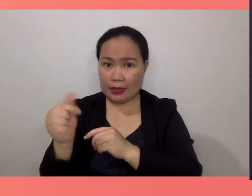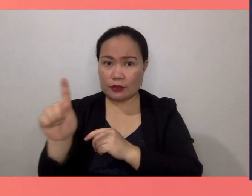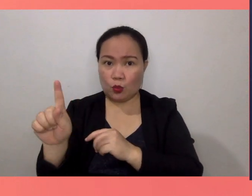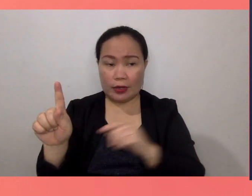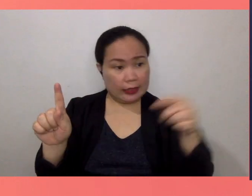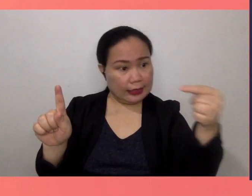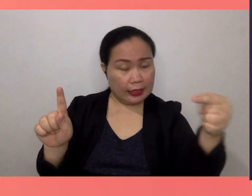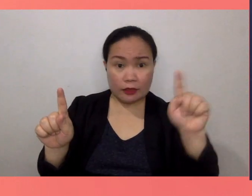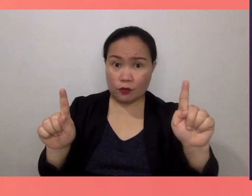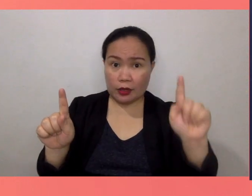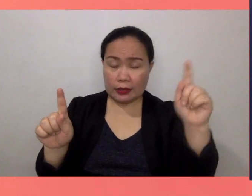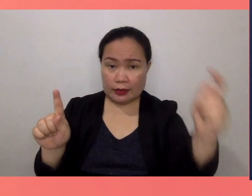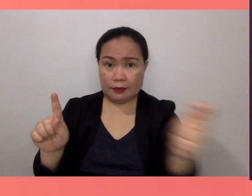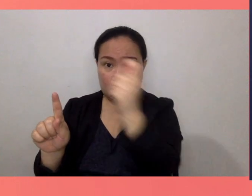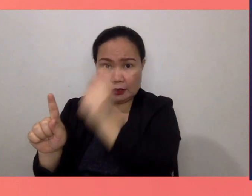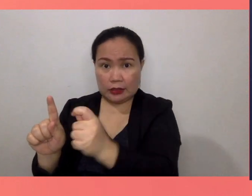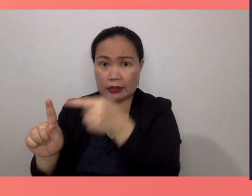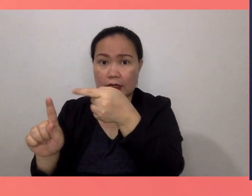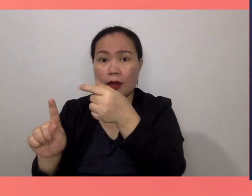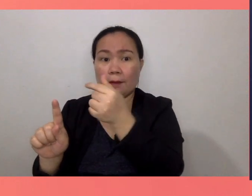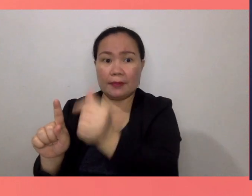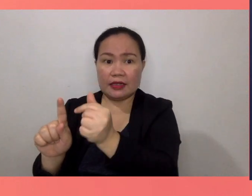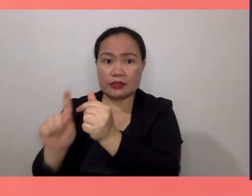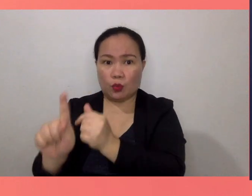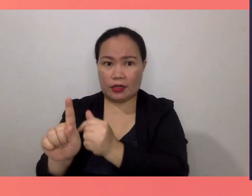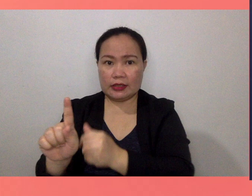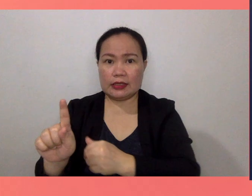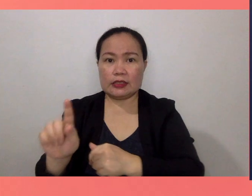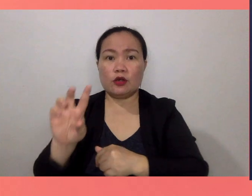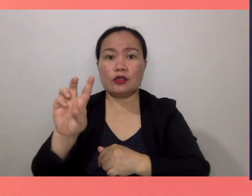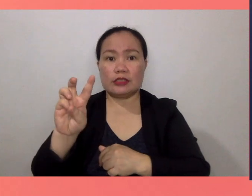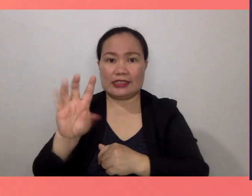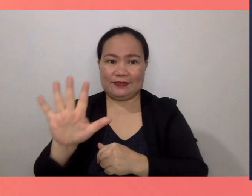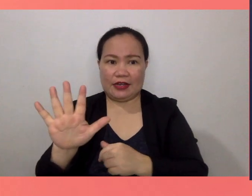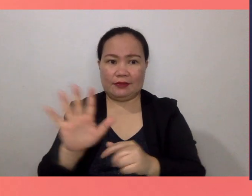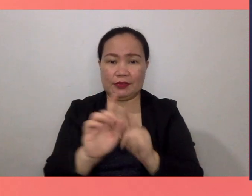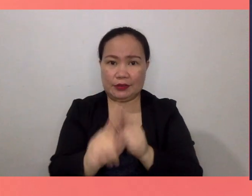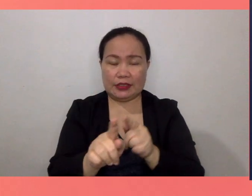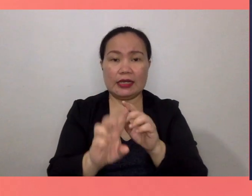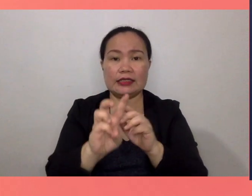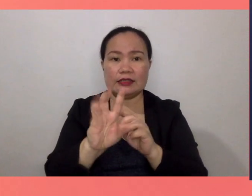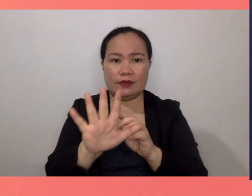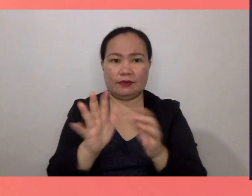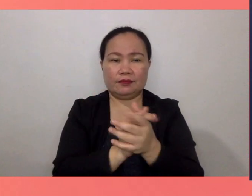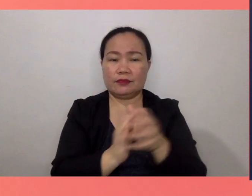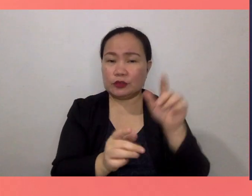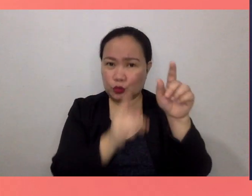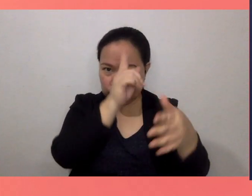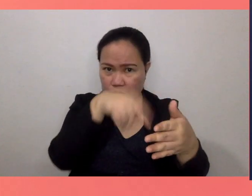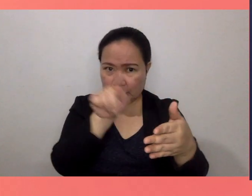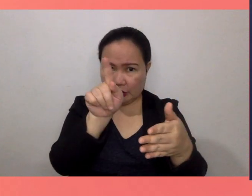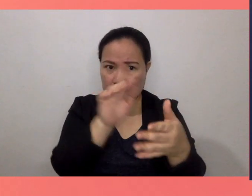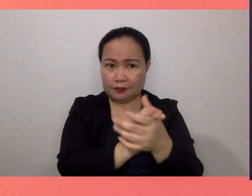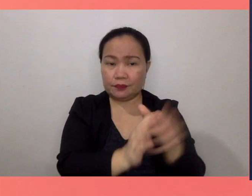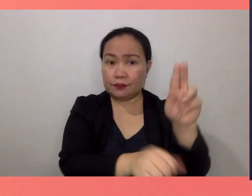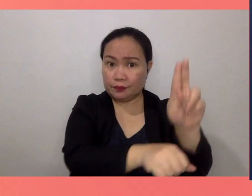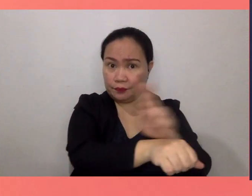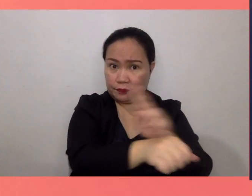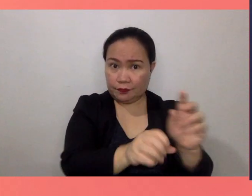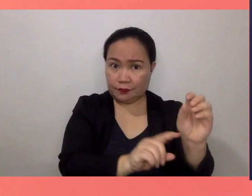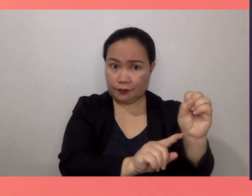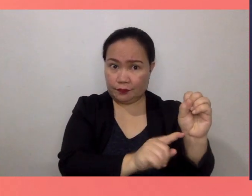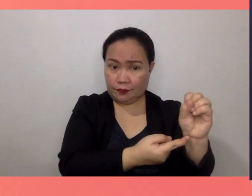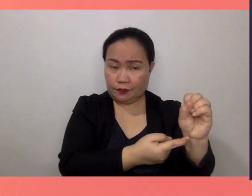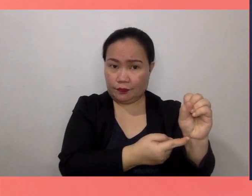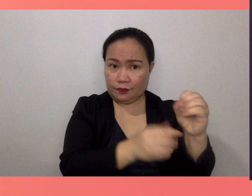is 65. Okay, check natin kung tama yung nakuha nating value ng x. So, using the original equation,